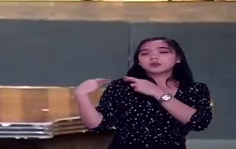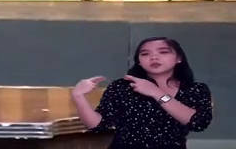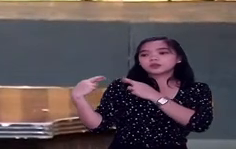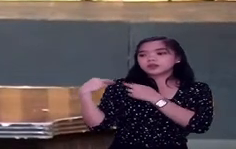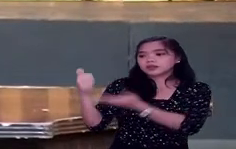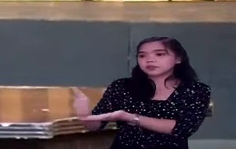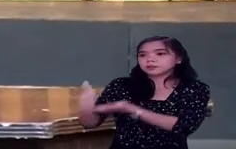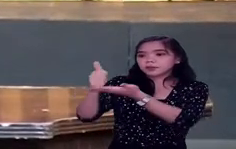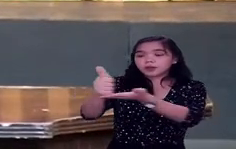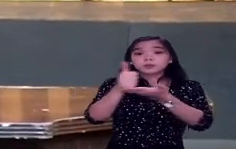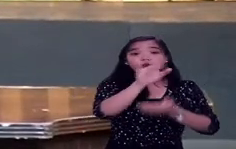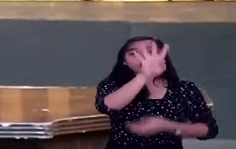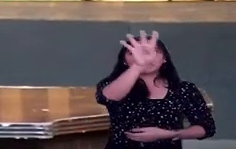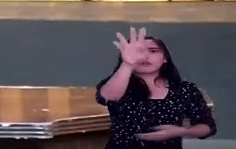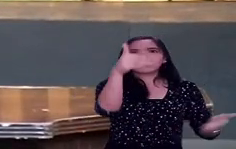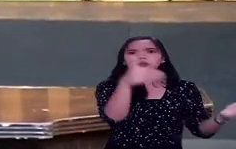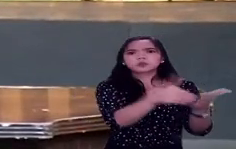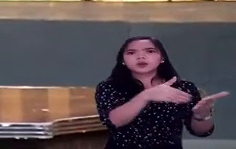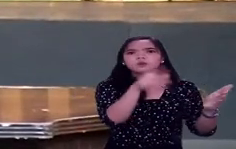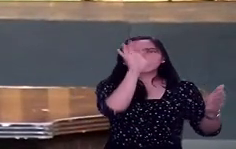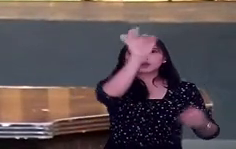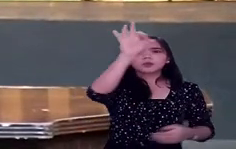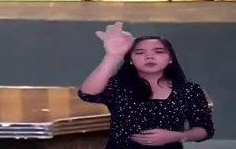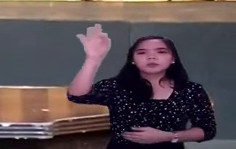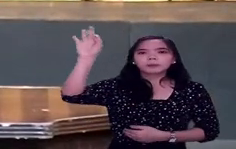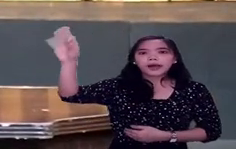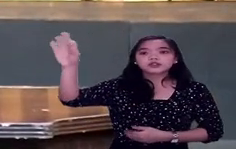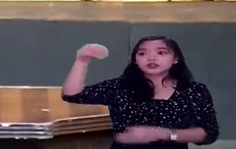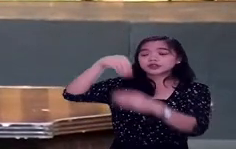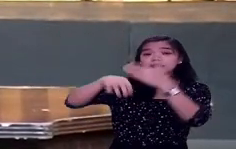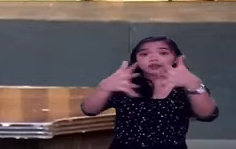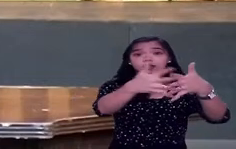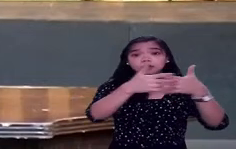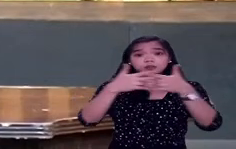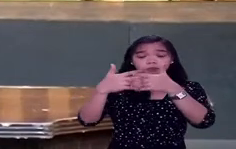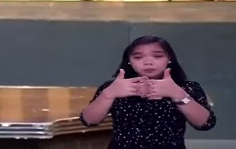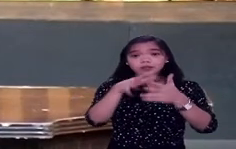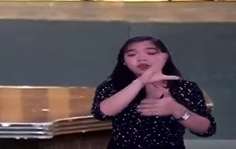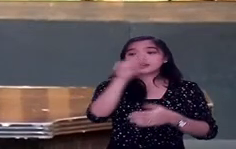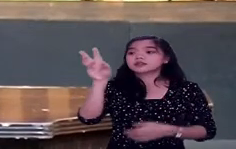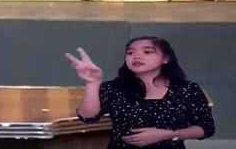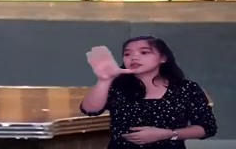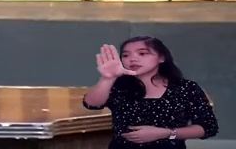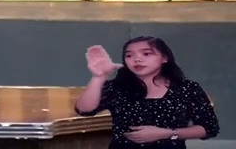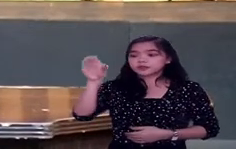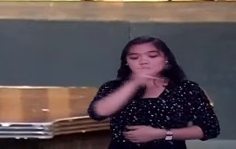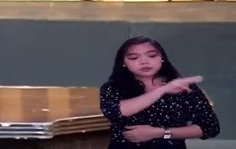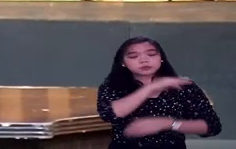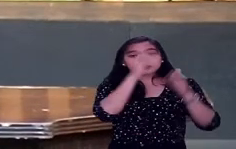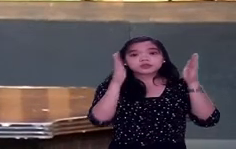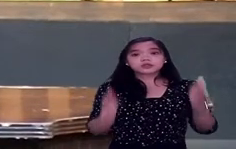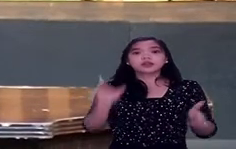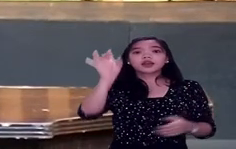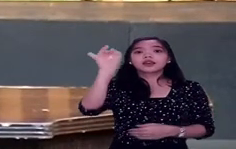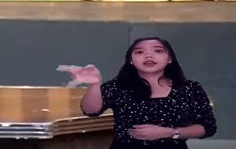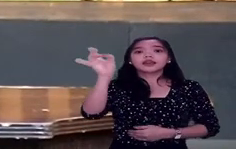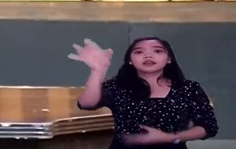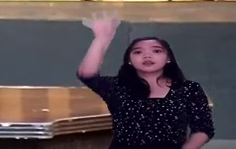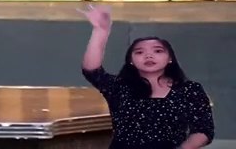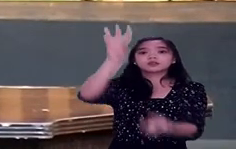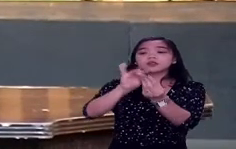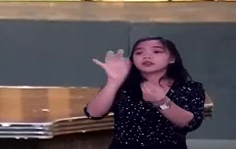nearly 4,000 pastors all over America, and 600 missionaries in 80